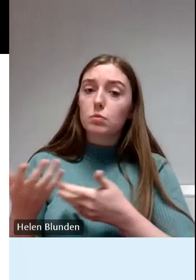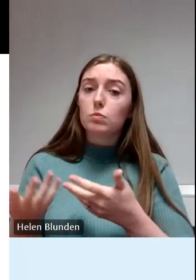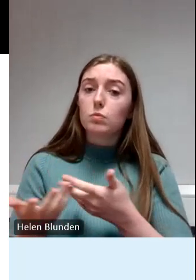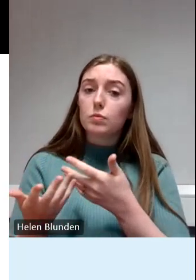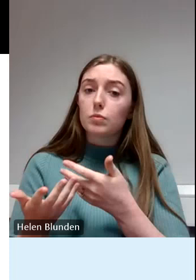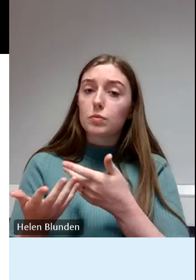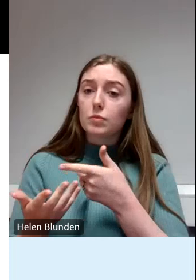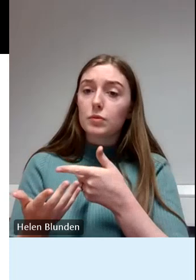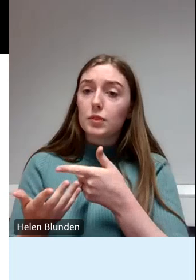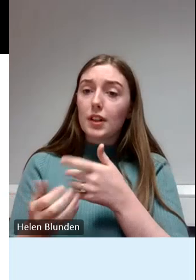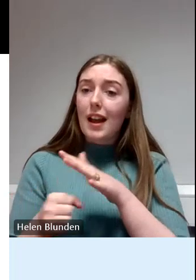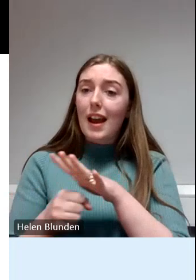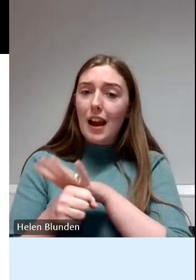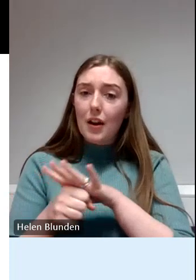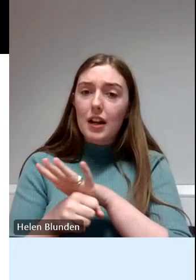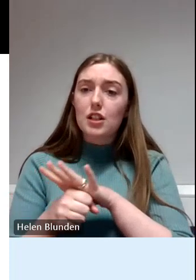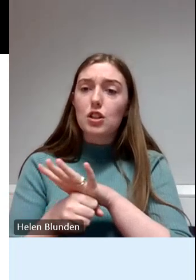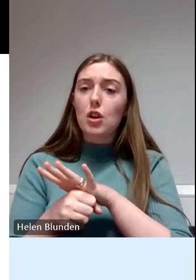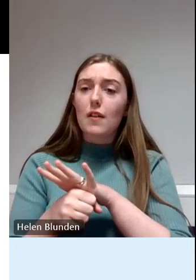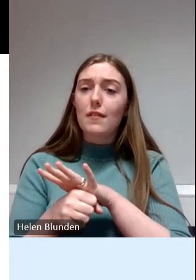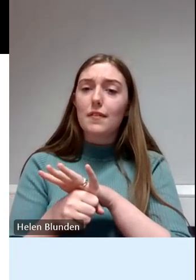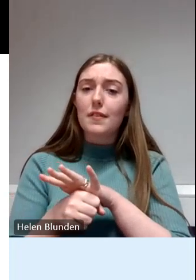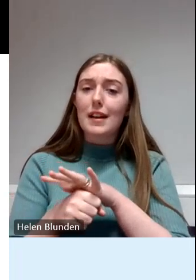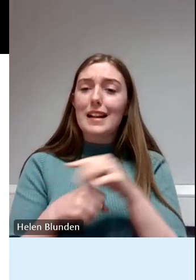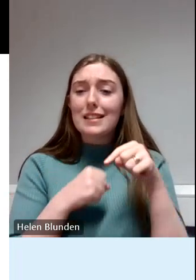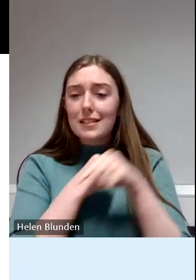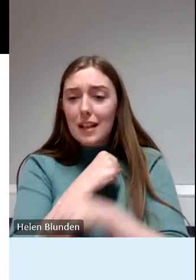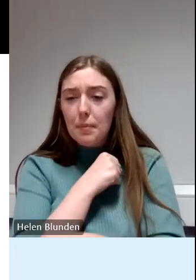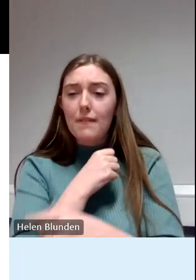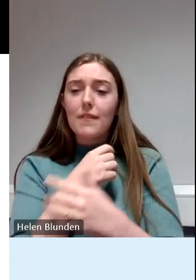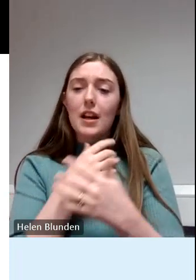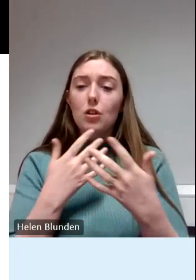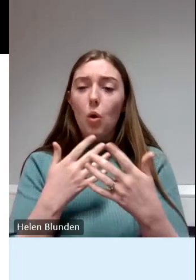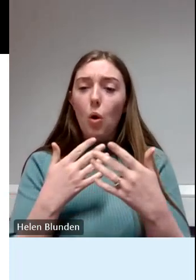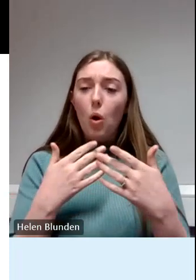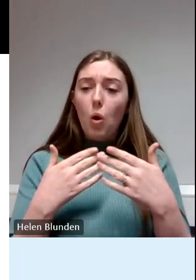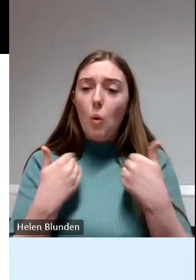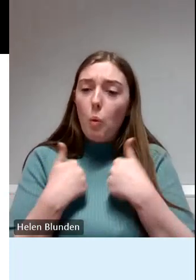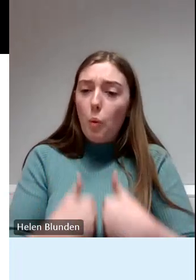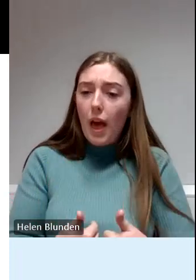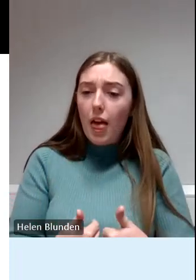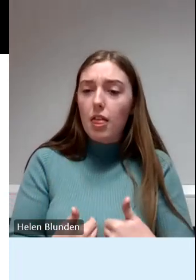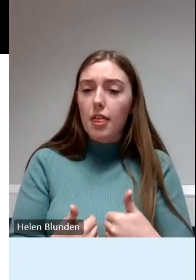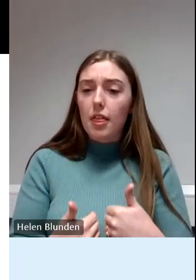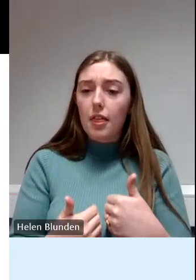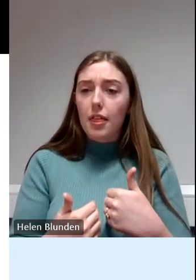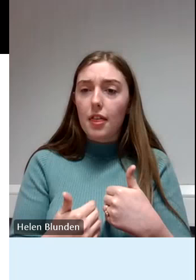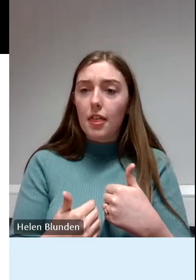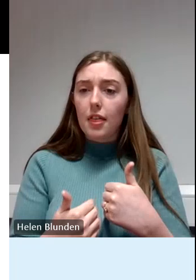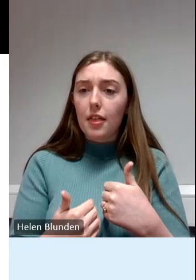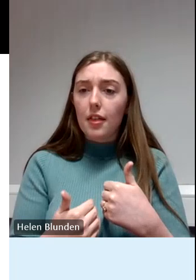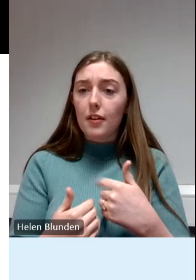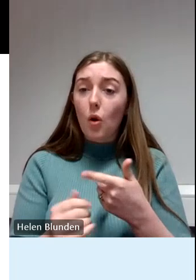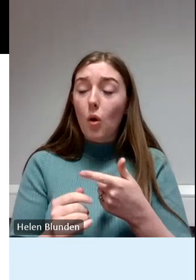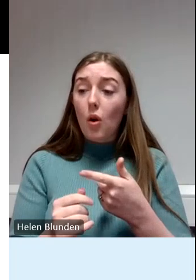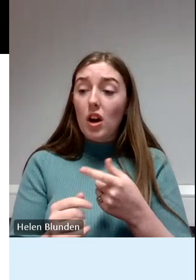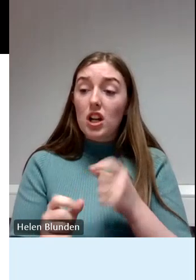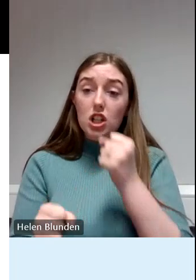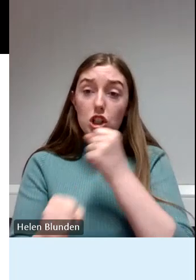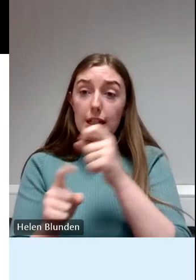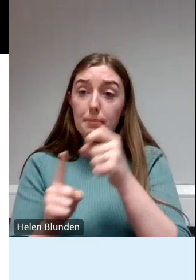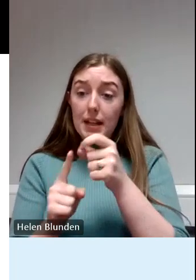areas of deprivation or areas of wealth or habits in terms of attendances of GPs and things. Now, obviously,